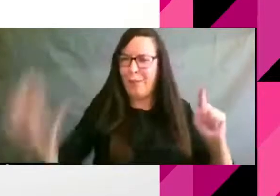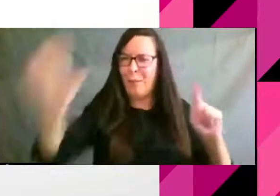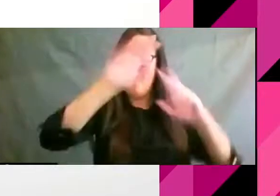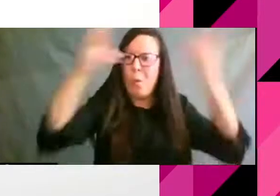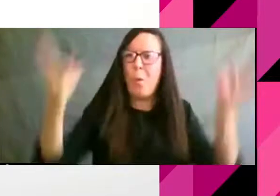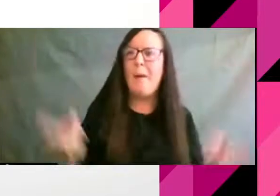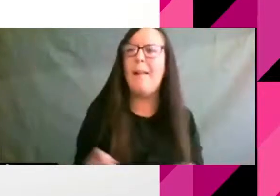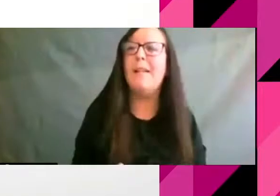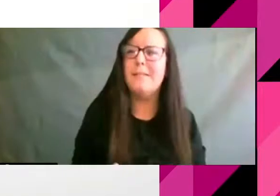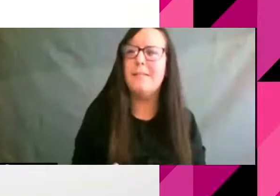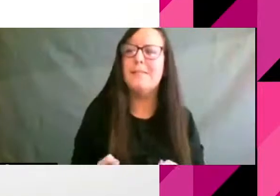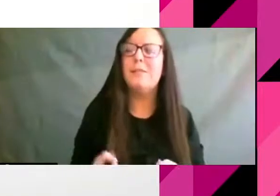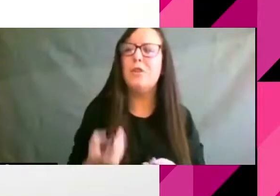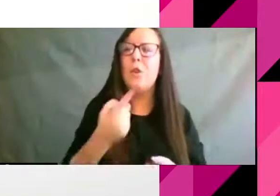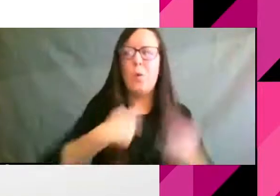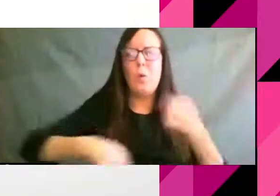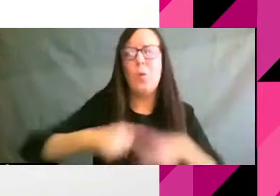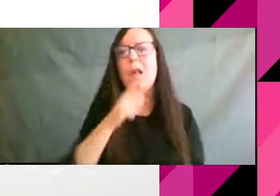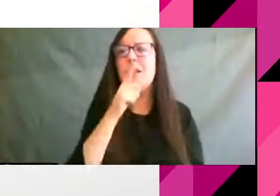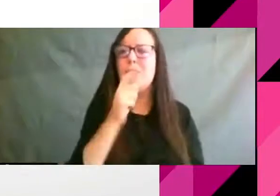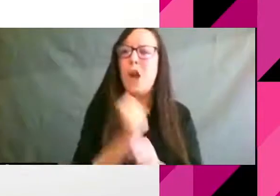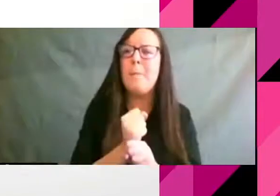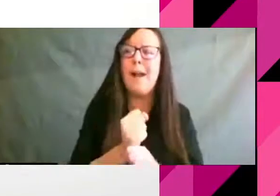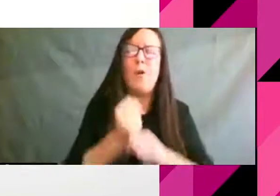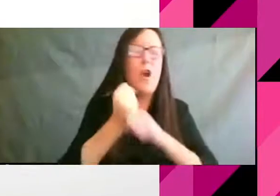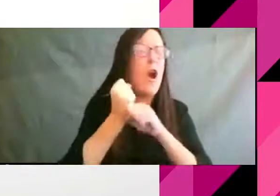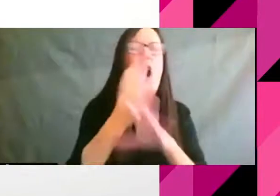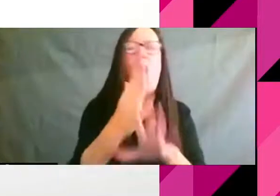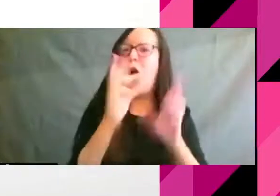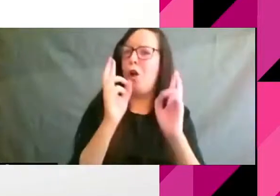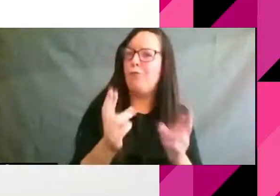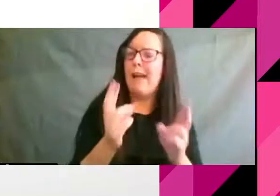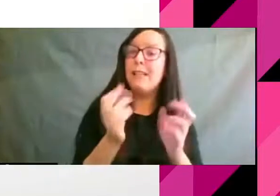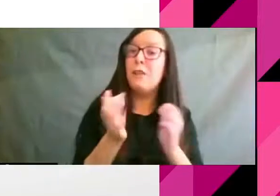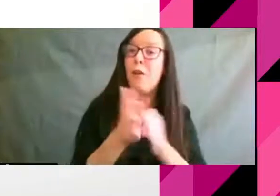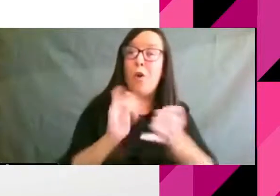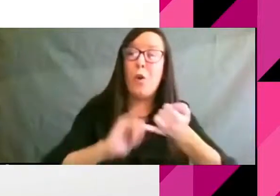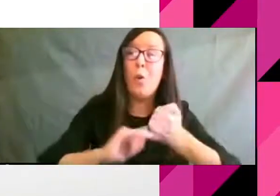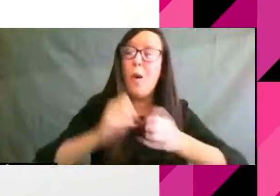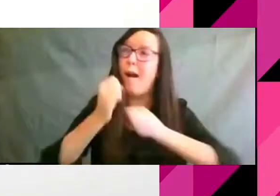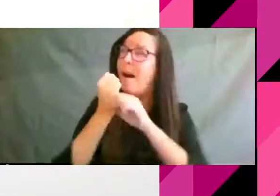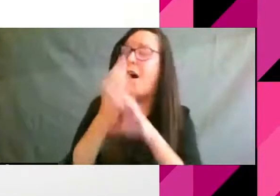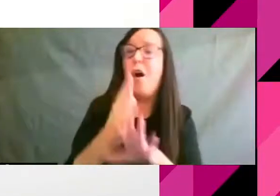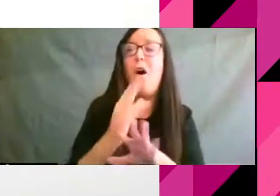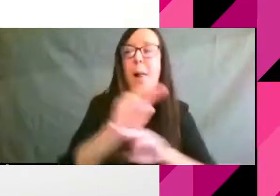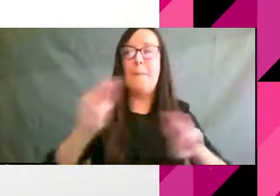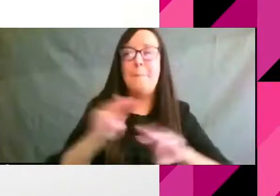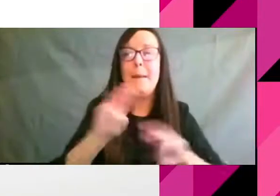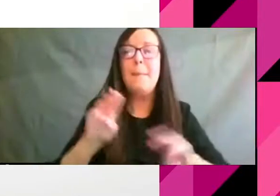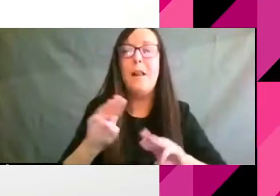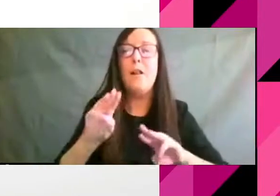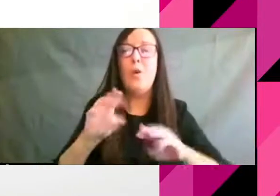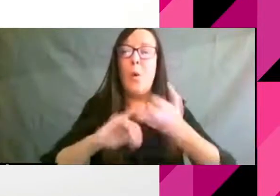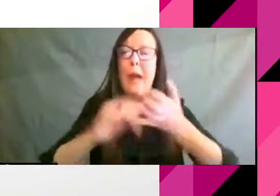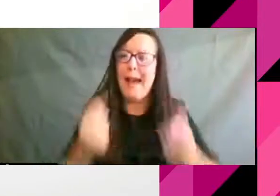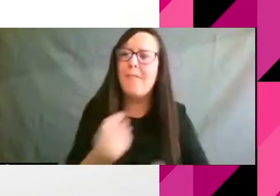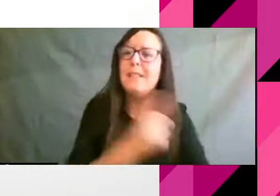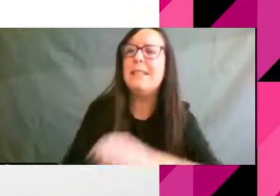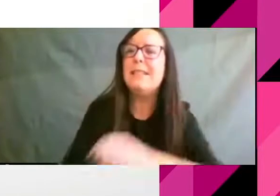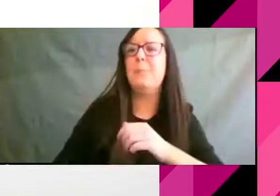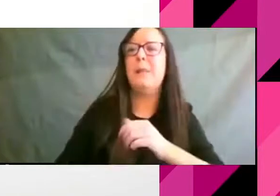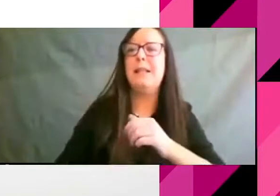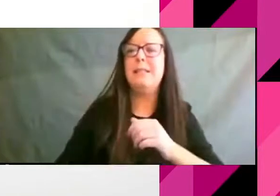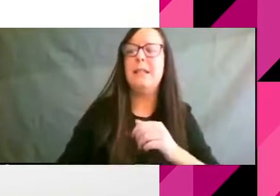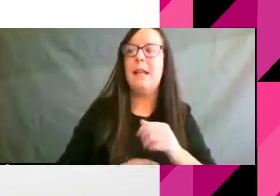So we are talking about the recognition of all rights for all persons with disabilities. I would like to insist on that. It